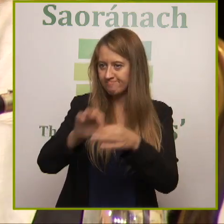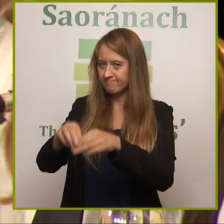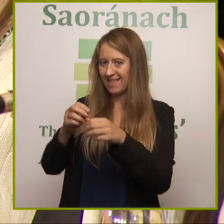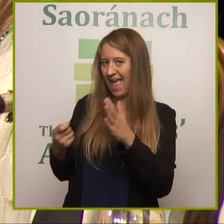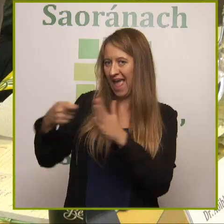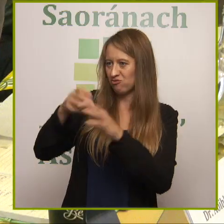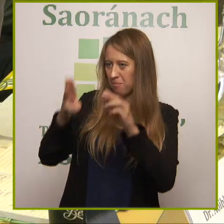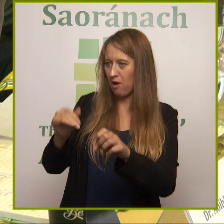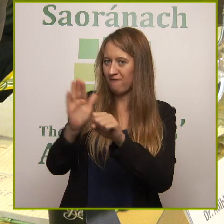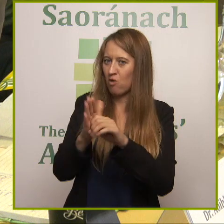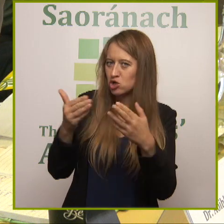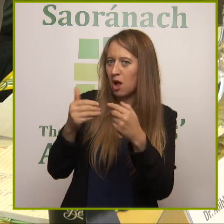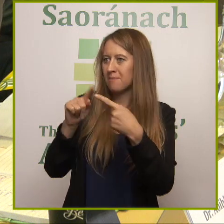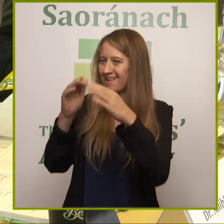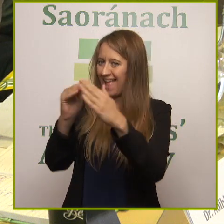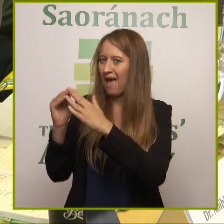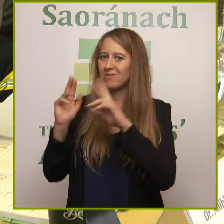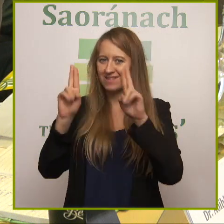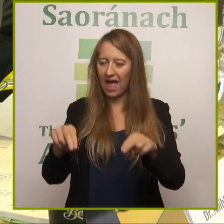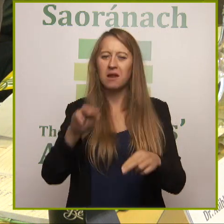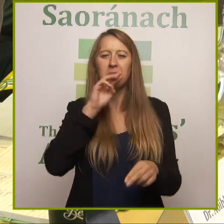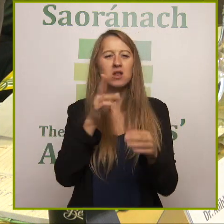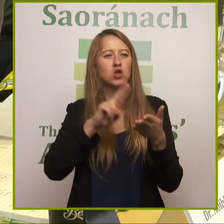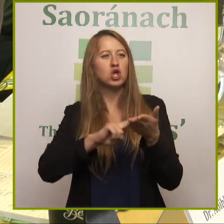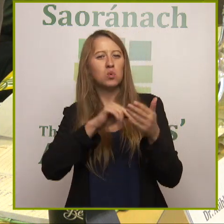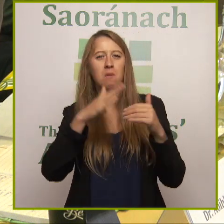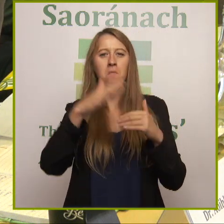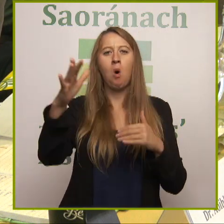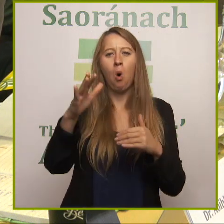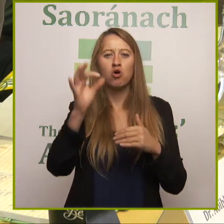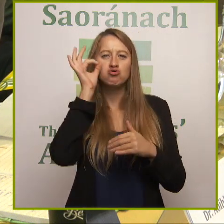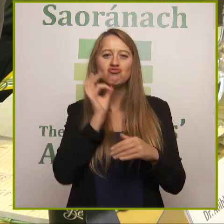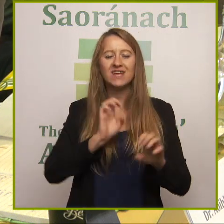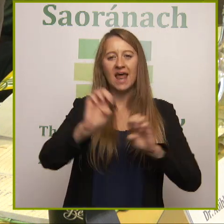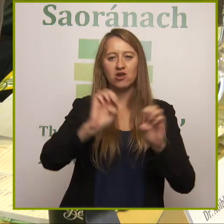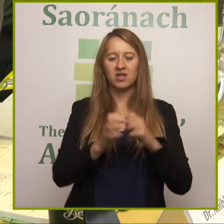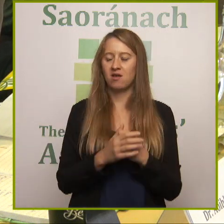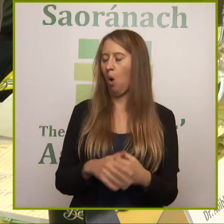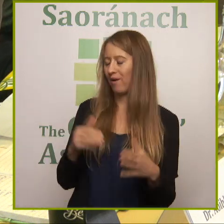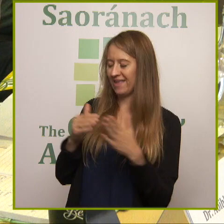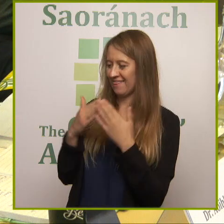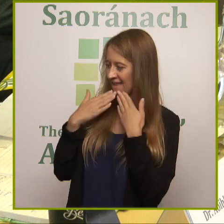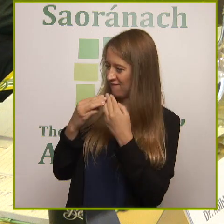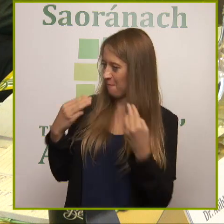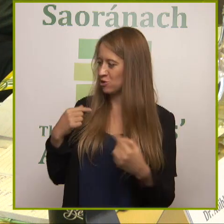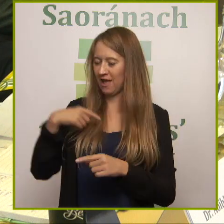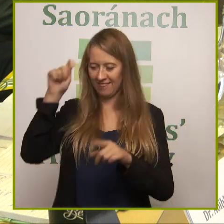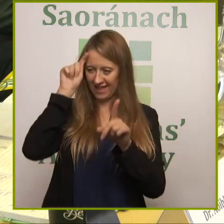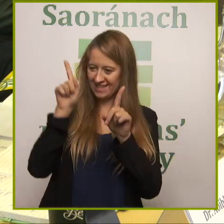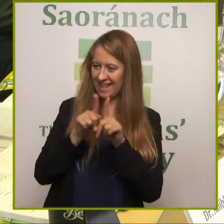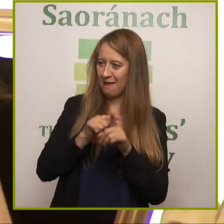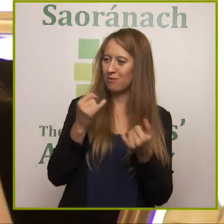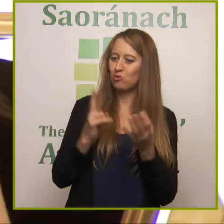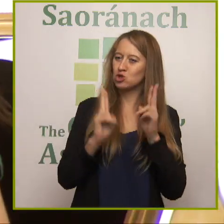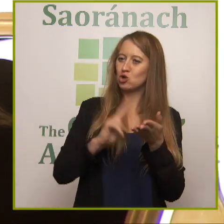Ireland. Thanks, Laura. I always thought that disco floors should definitely be powered through kinetic energy. It is something